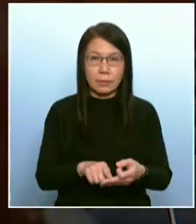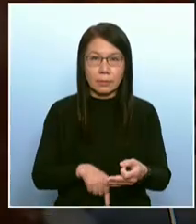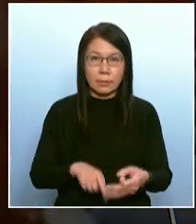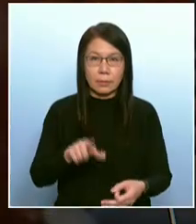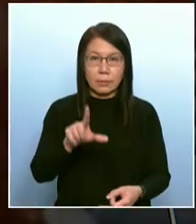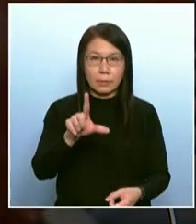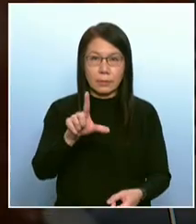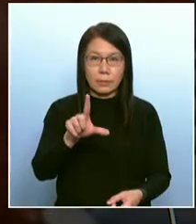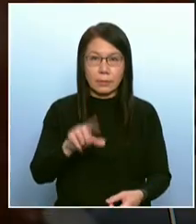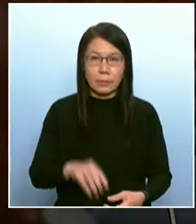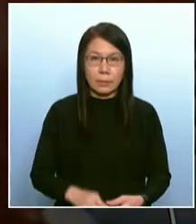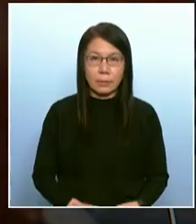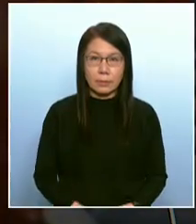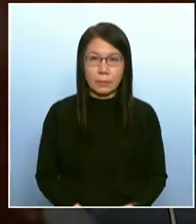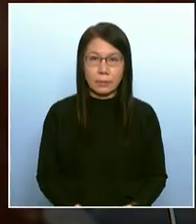Starry Lee.